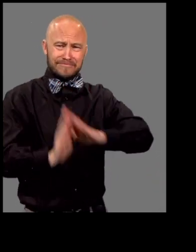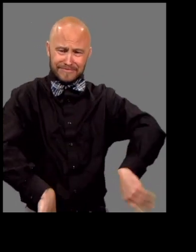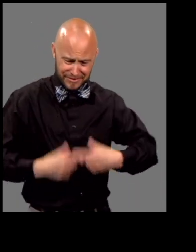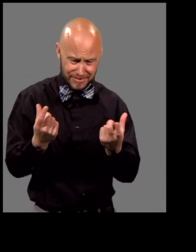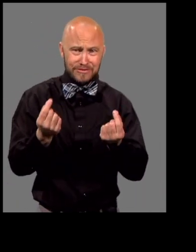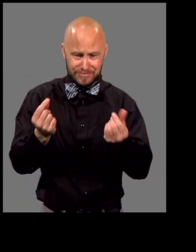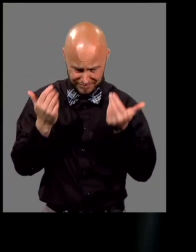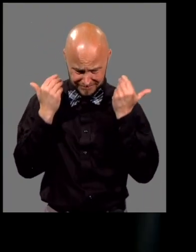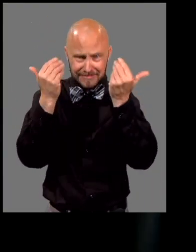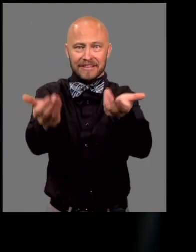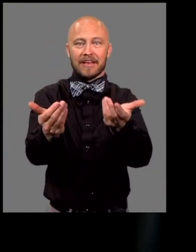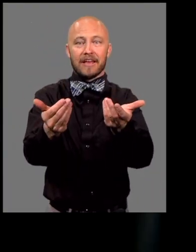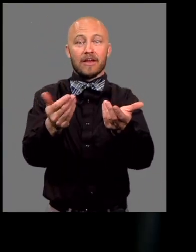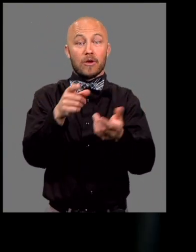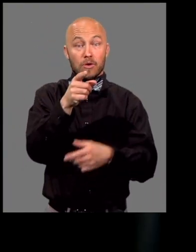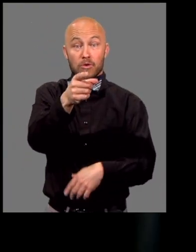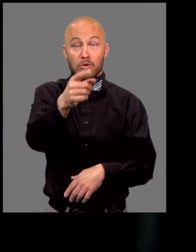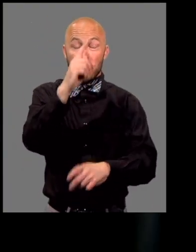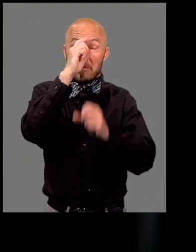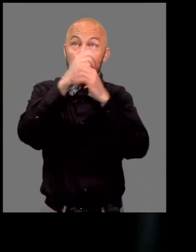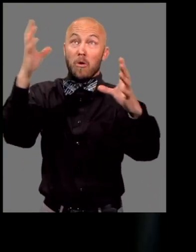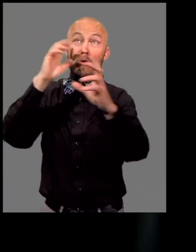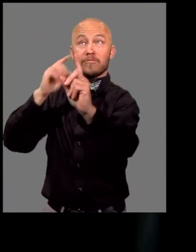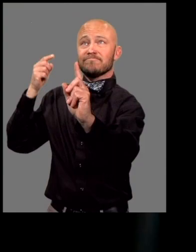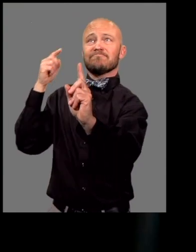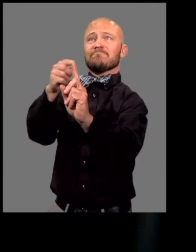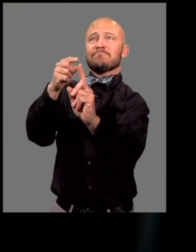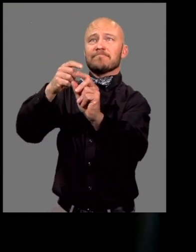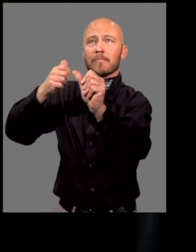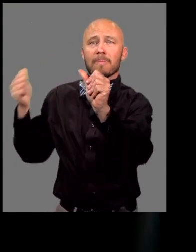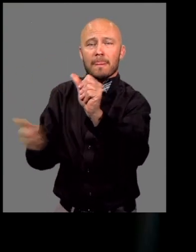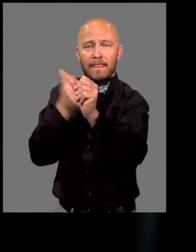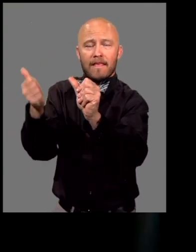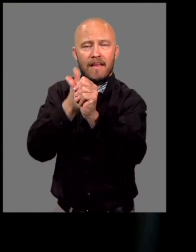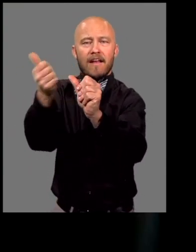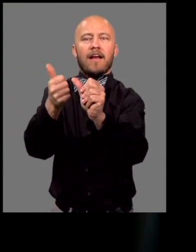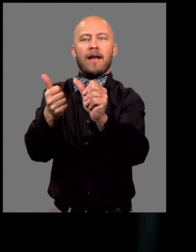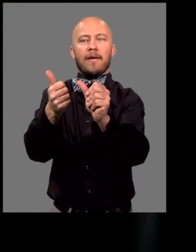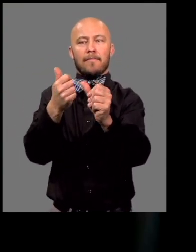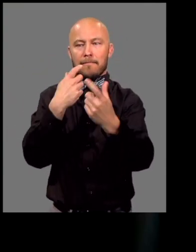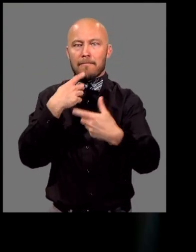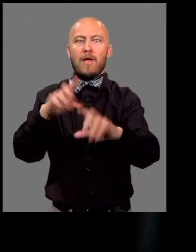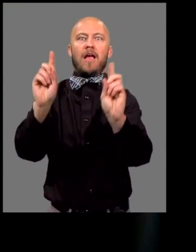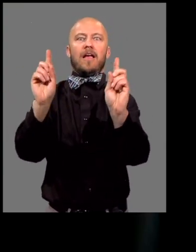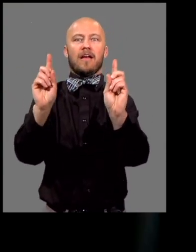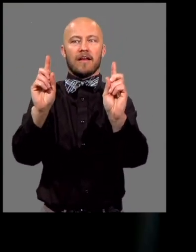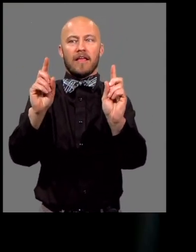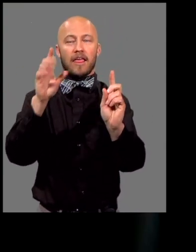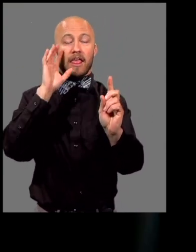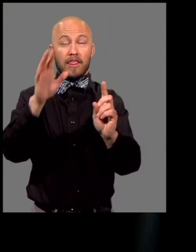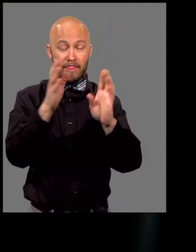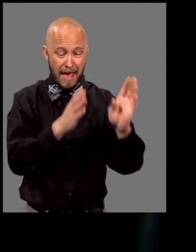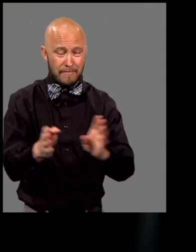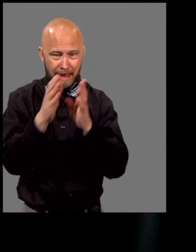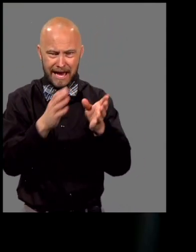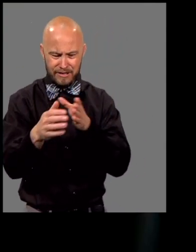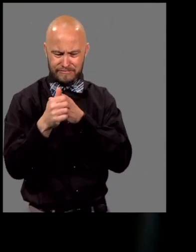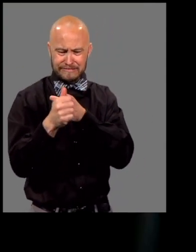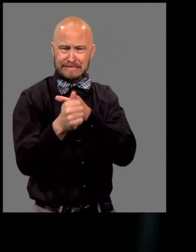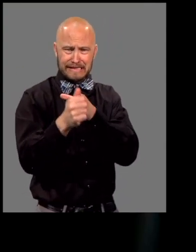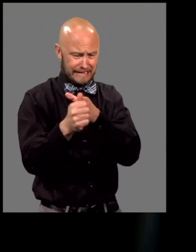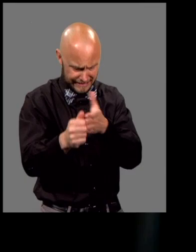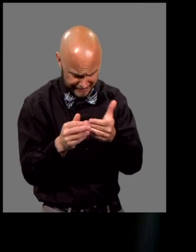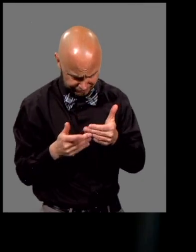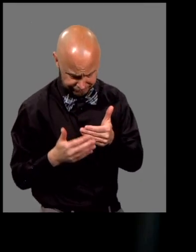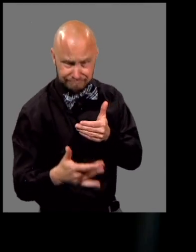exactly what you've done. Setting your mind to a goal and taking the action steps needed to accomplish it is a pattern that will lead you in the right direction